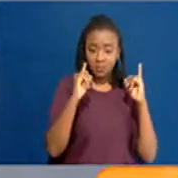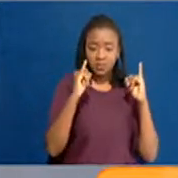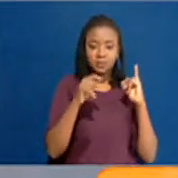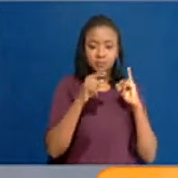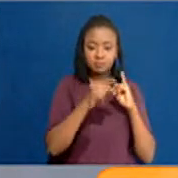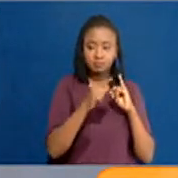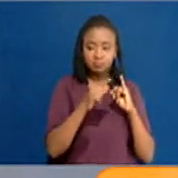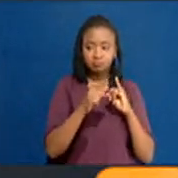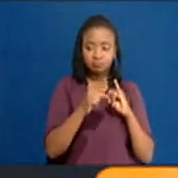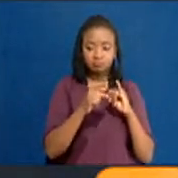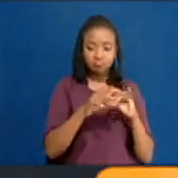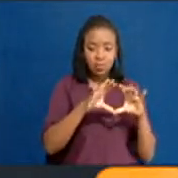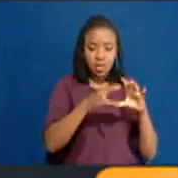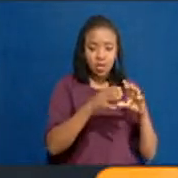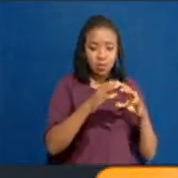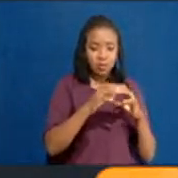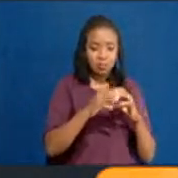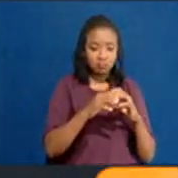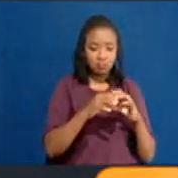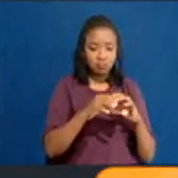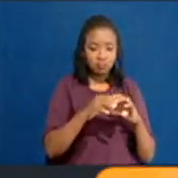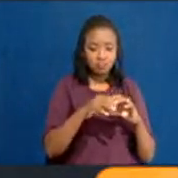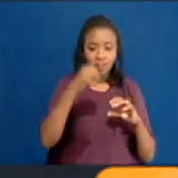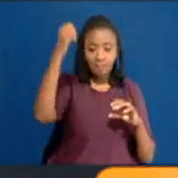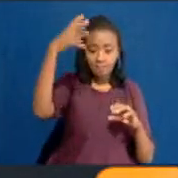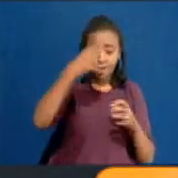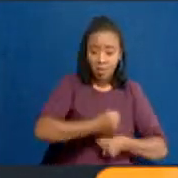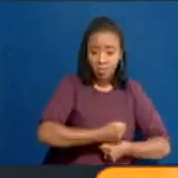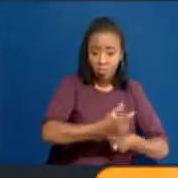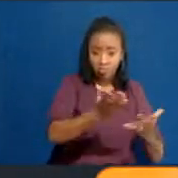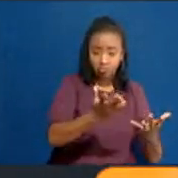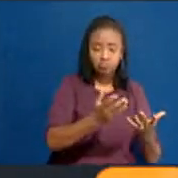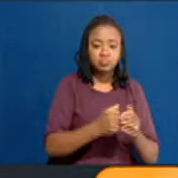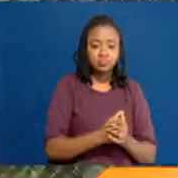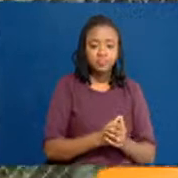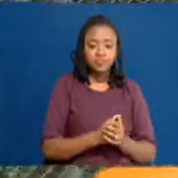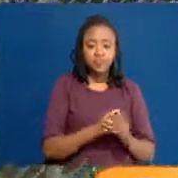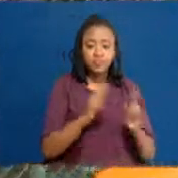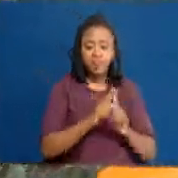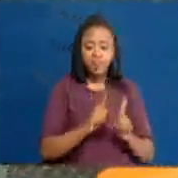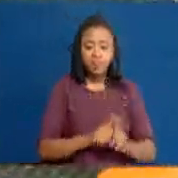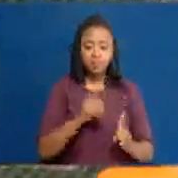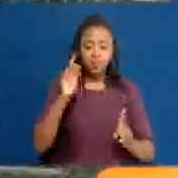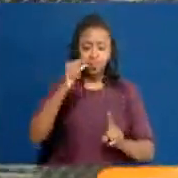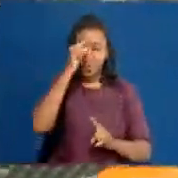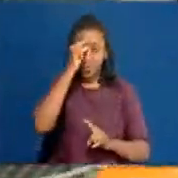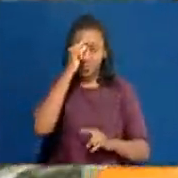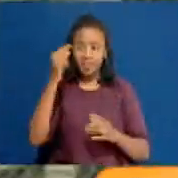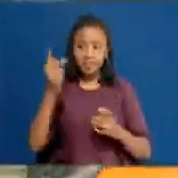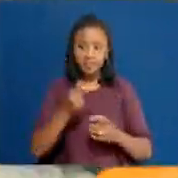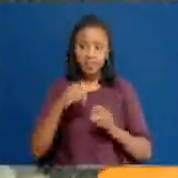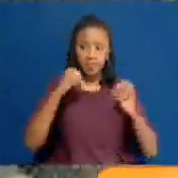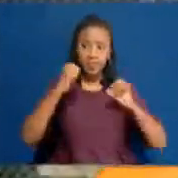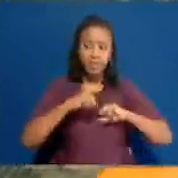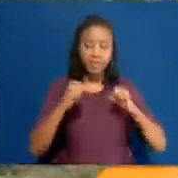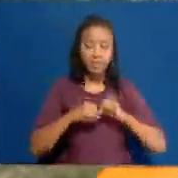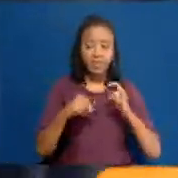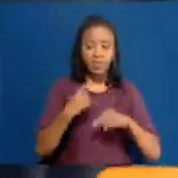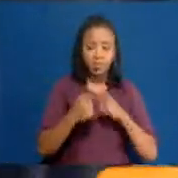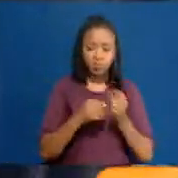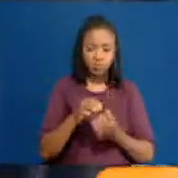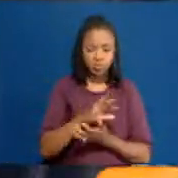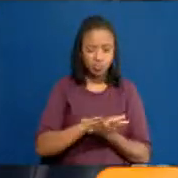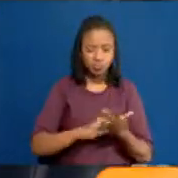government over power supply and distribution of electricity in the country continues to be shrouded in mystery.